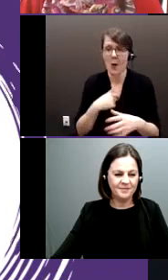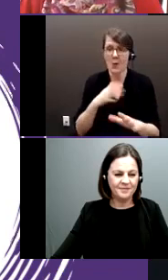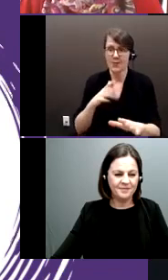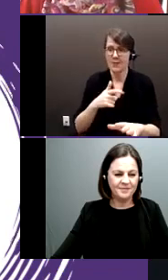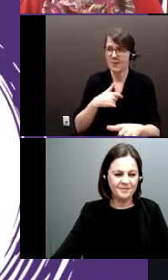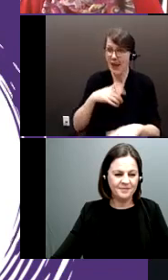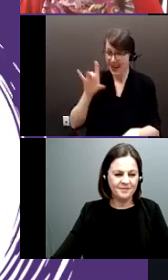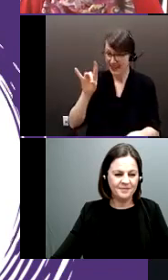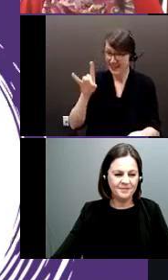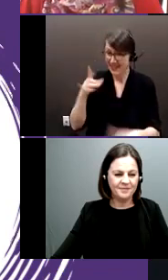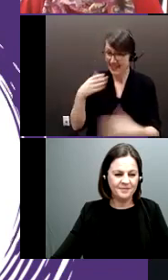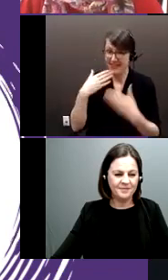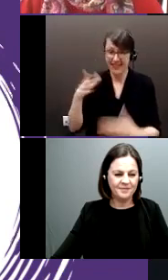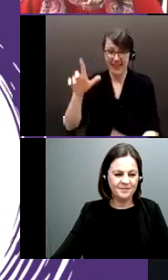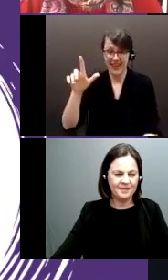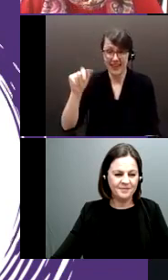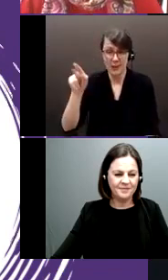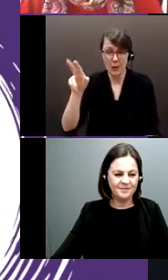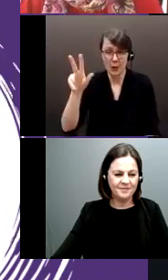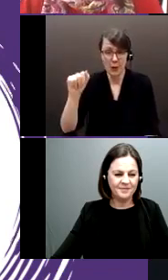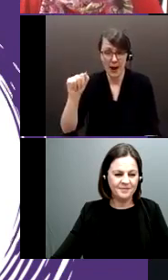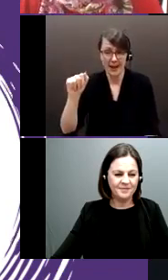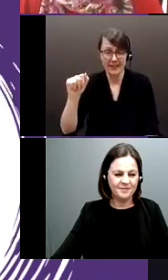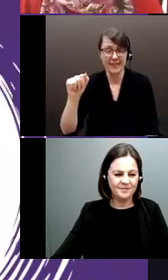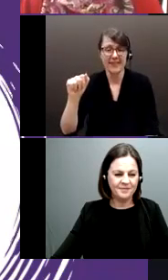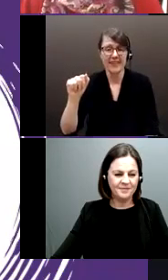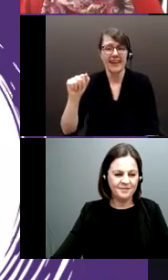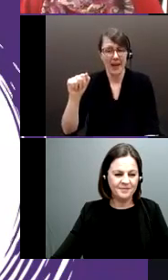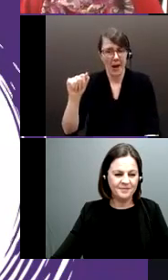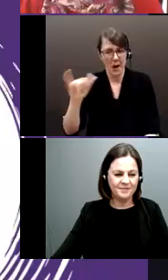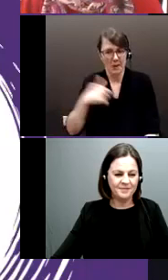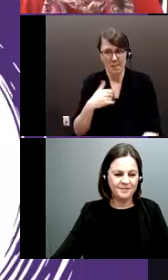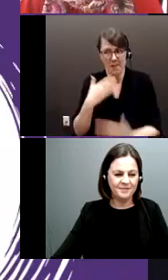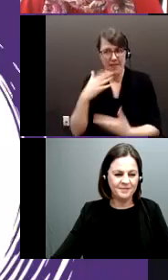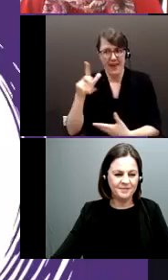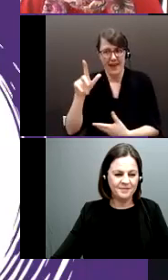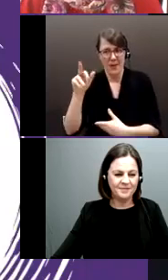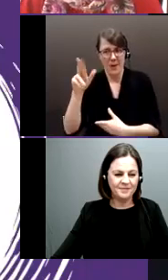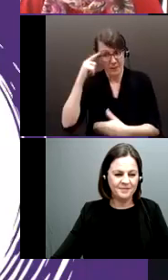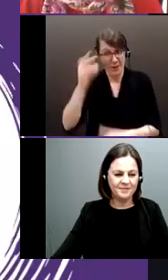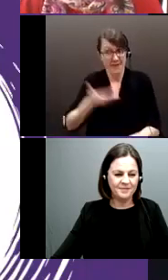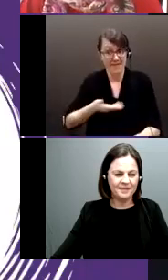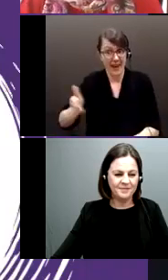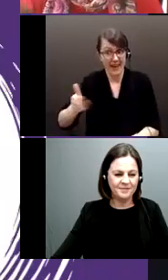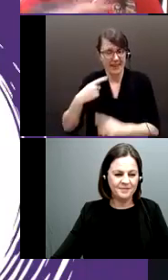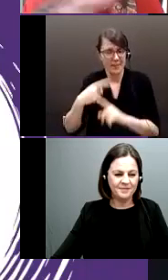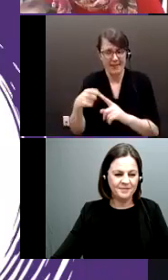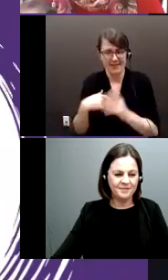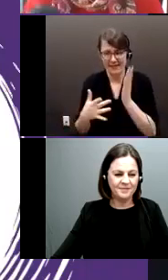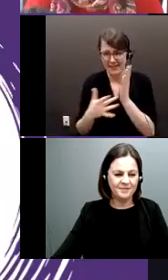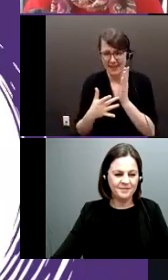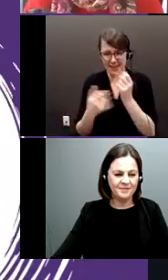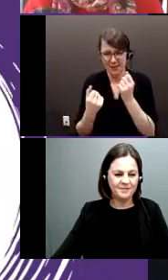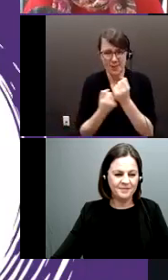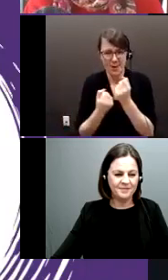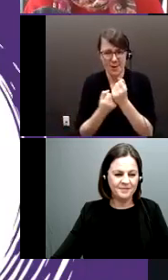for inviting me to participate in this, but for agreeing to be my tech person and doing the slideshow